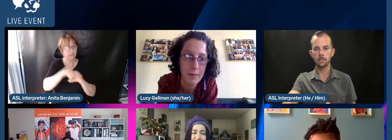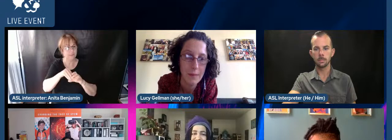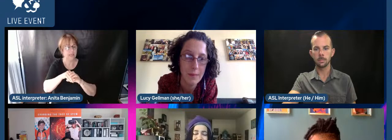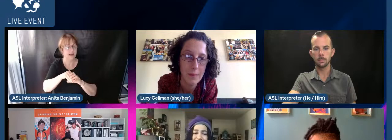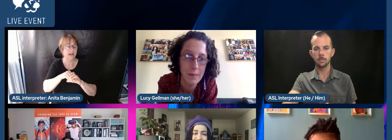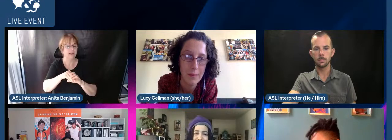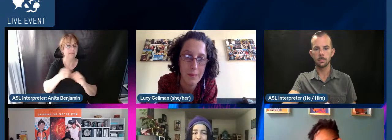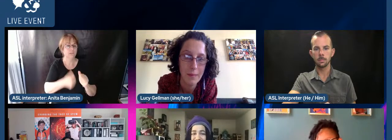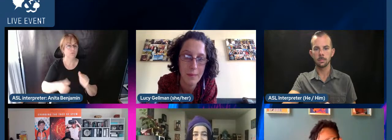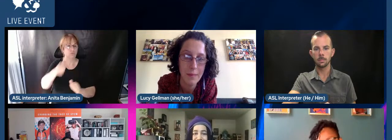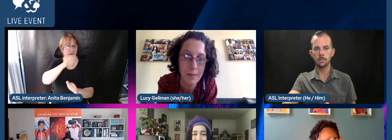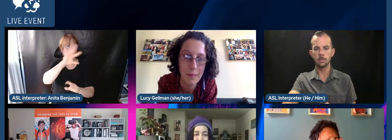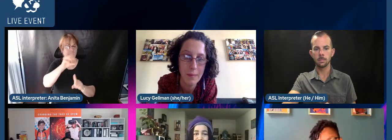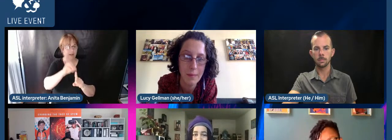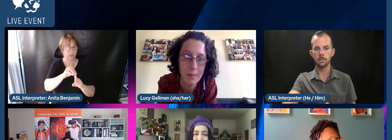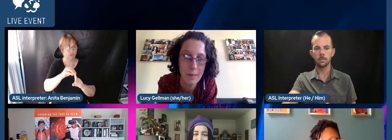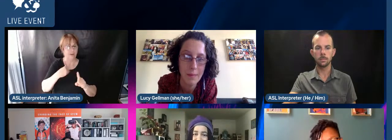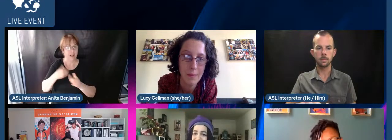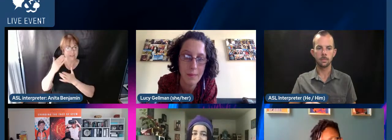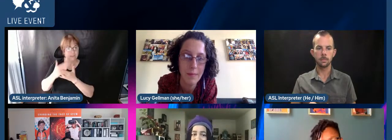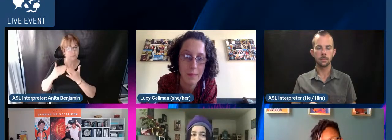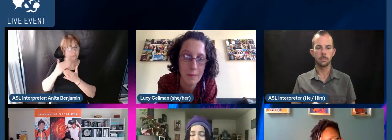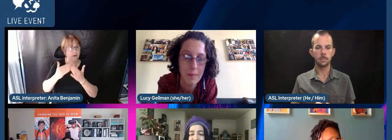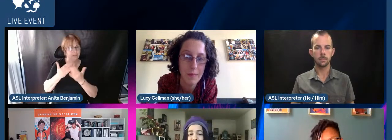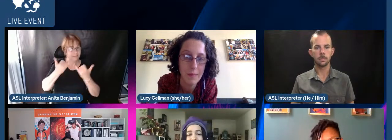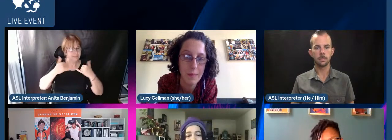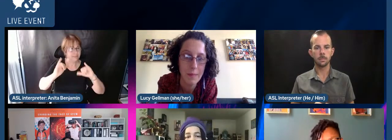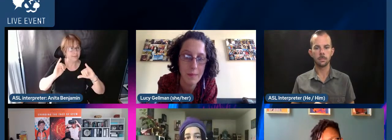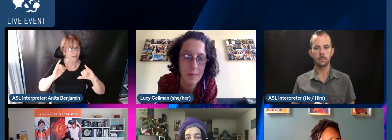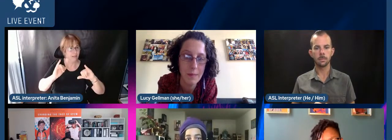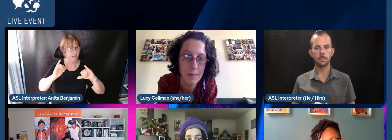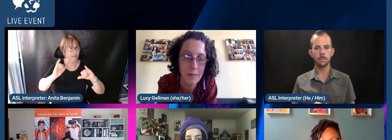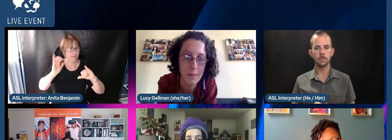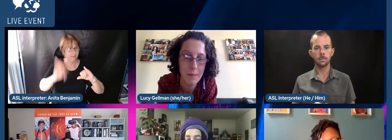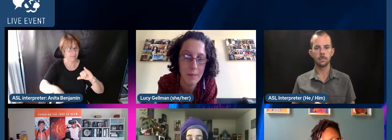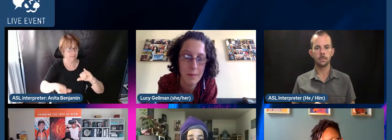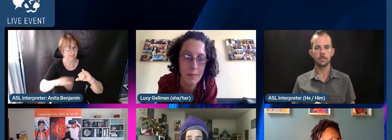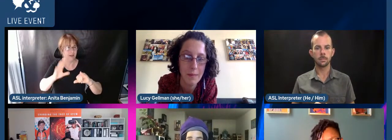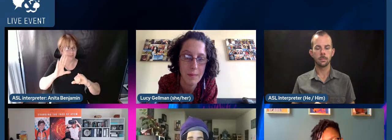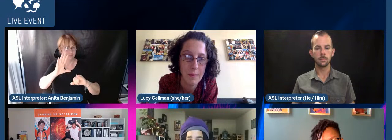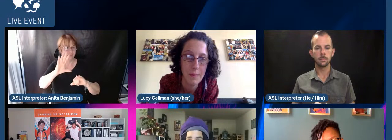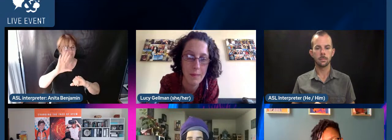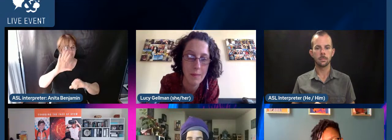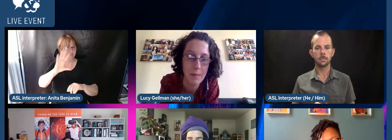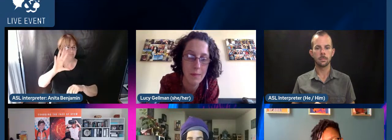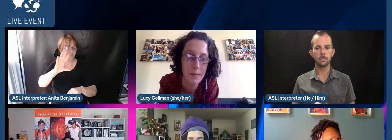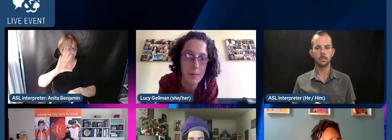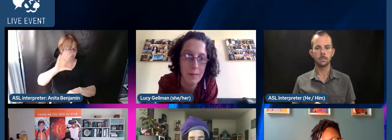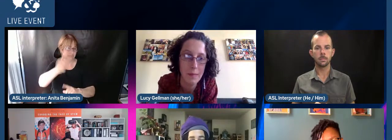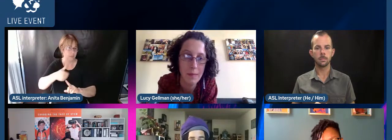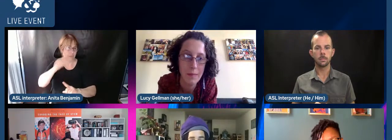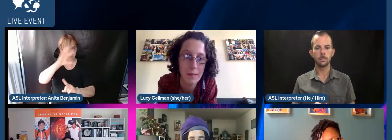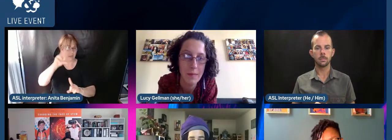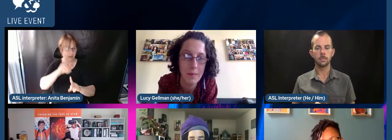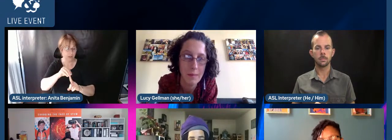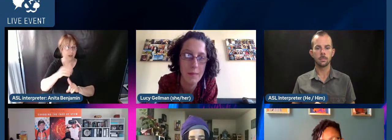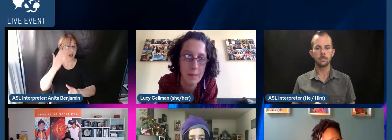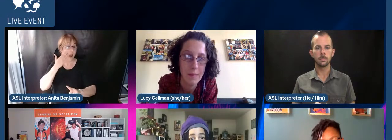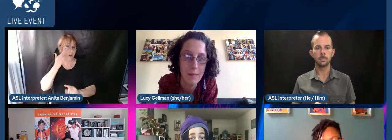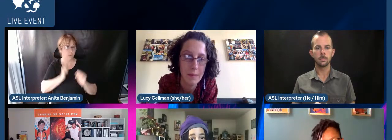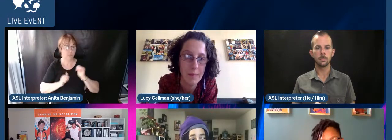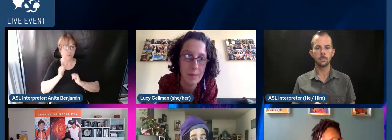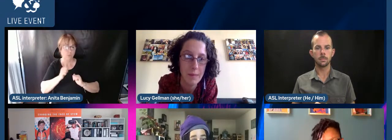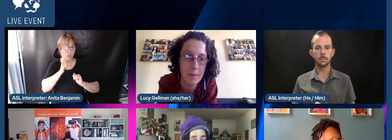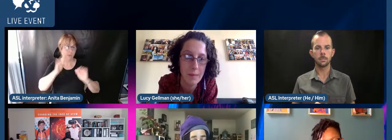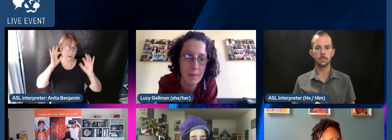culture has pieces of it on it. So I know that my experience and my performer's experience is not going to be perfect, but